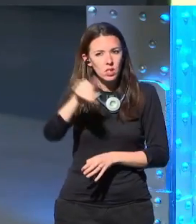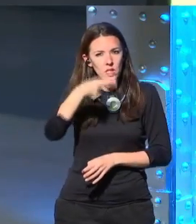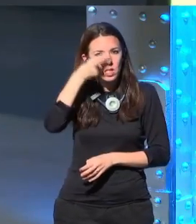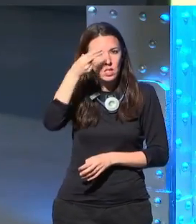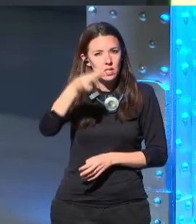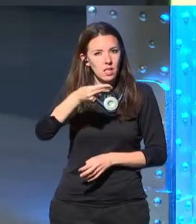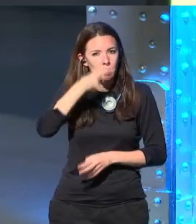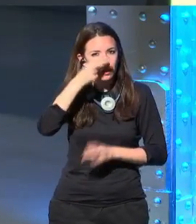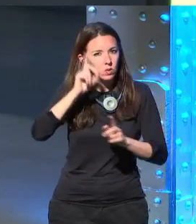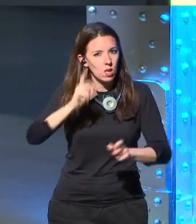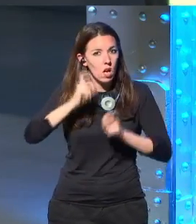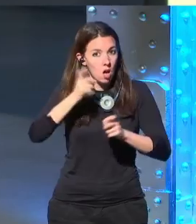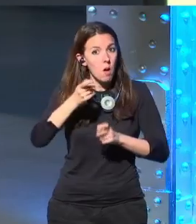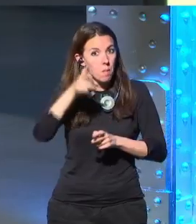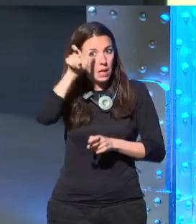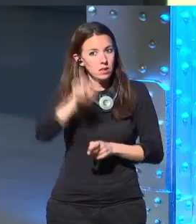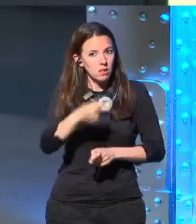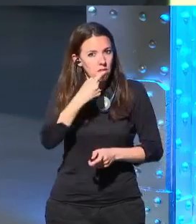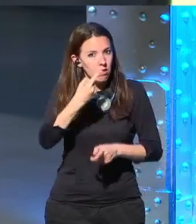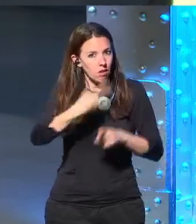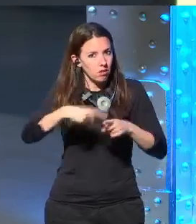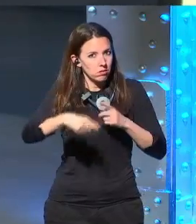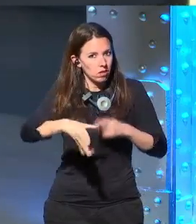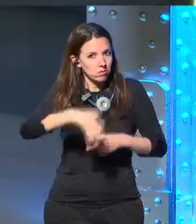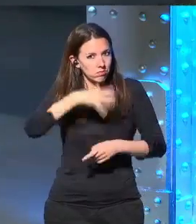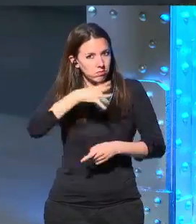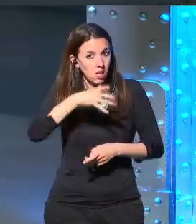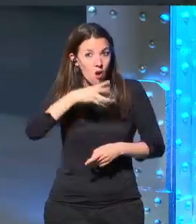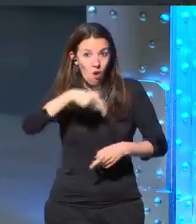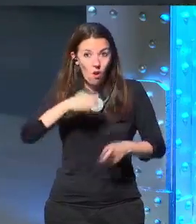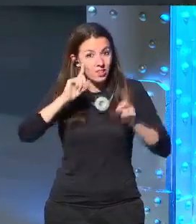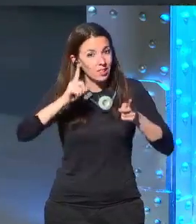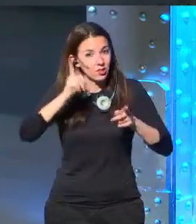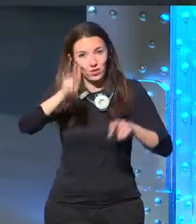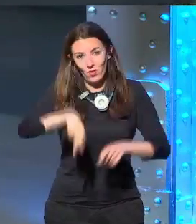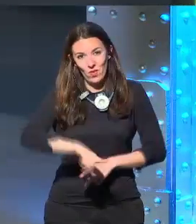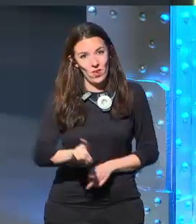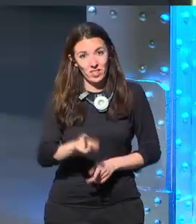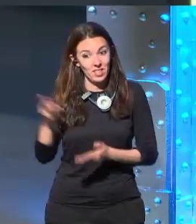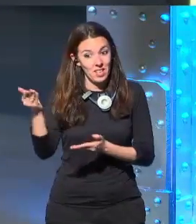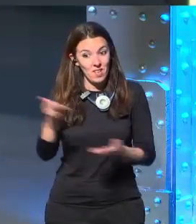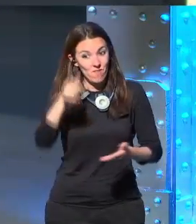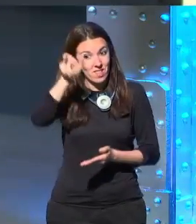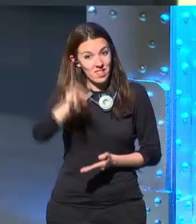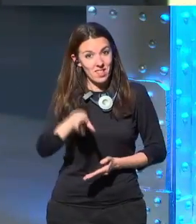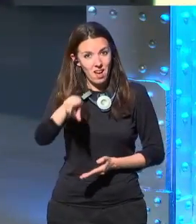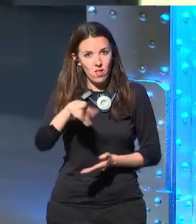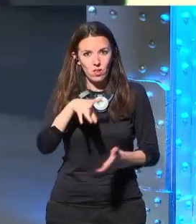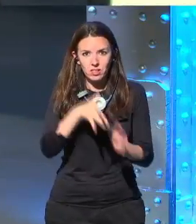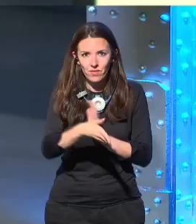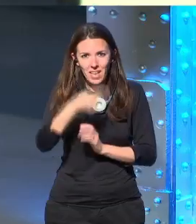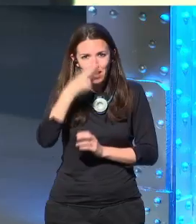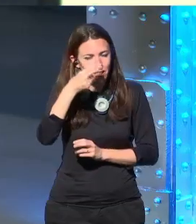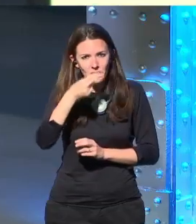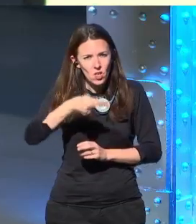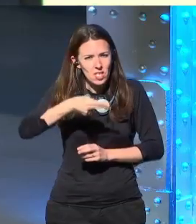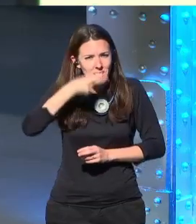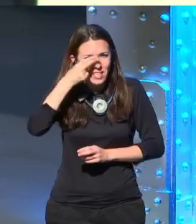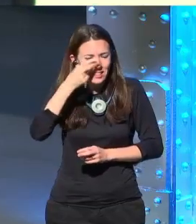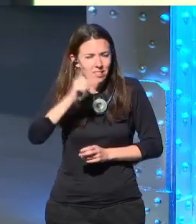an effort always to bring interesting people who have something interesting to tell us, to share. But today's not the case, I'm afraid. Our guest today